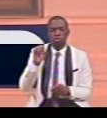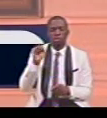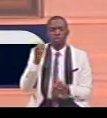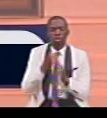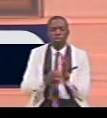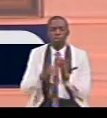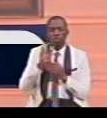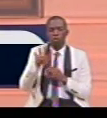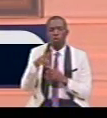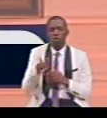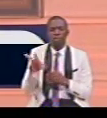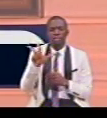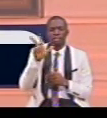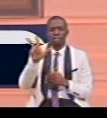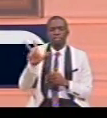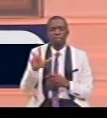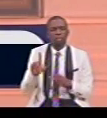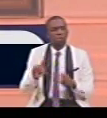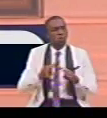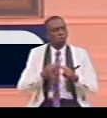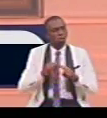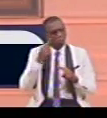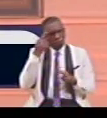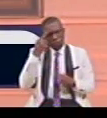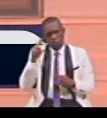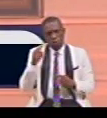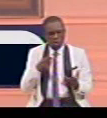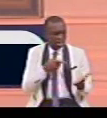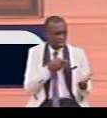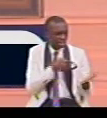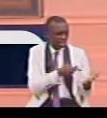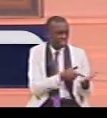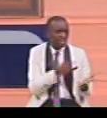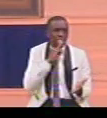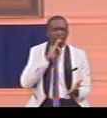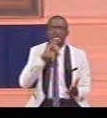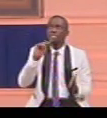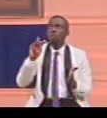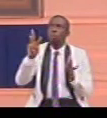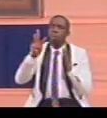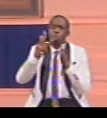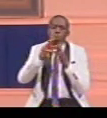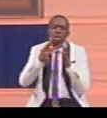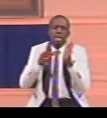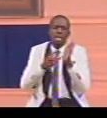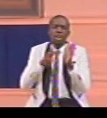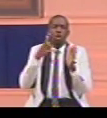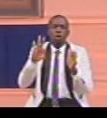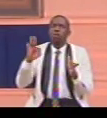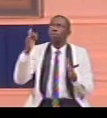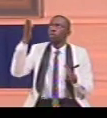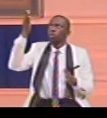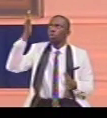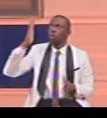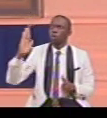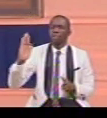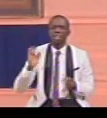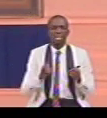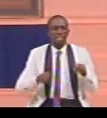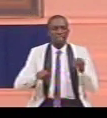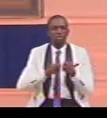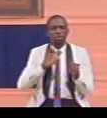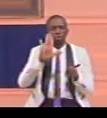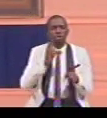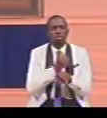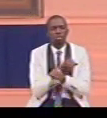Thessalonians chapter 4 verse 3 but this is the will of God even your sanctification is the will of God you